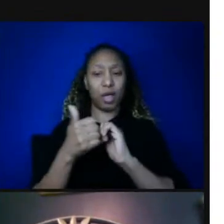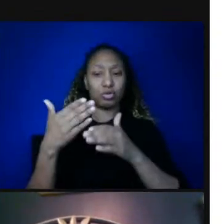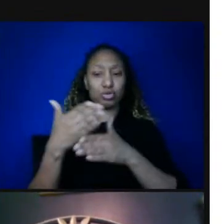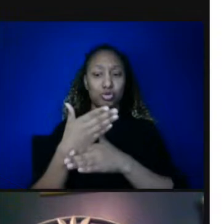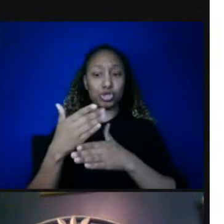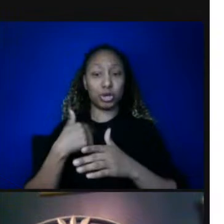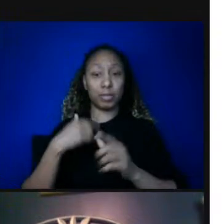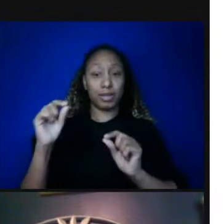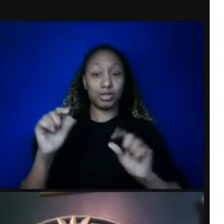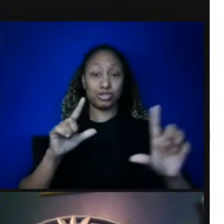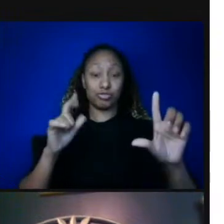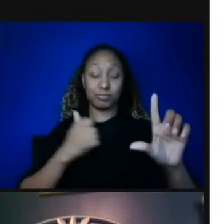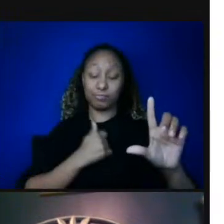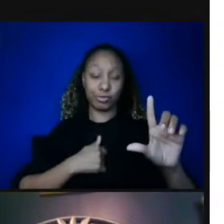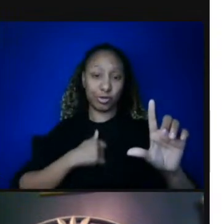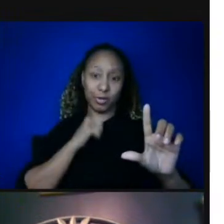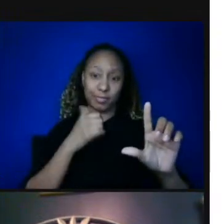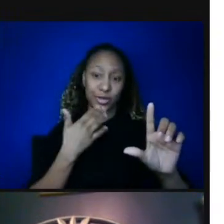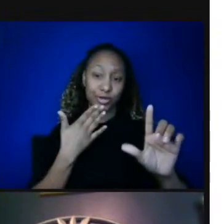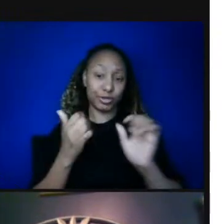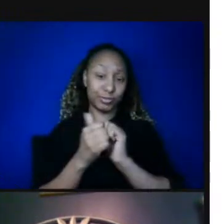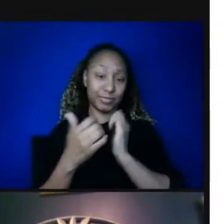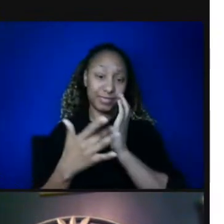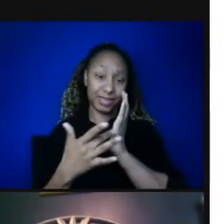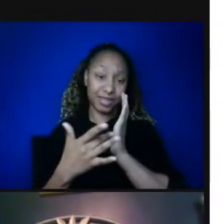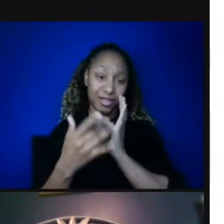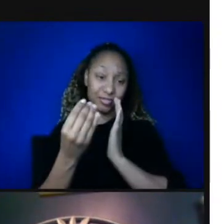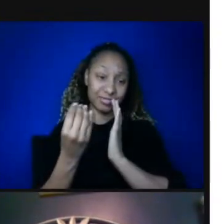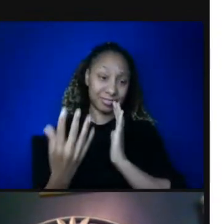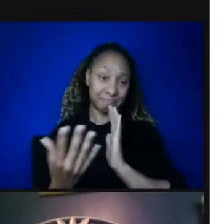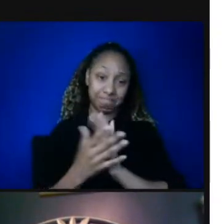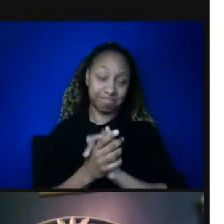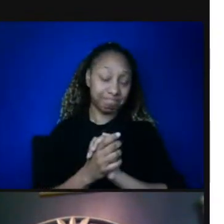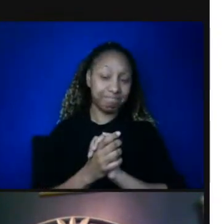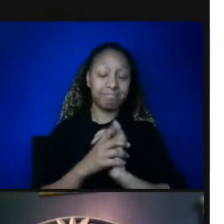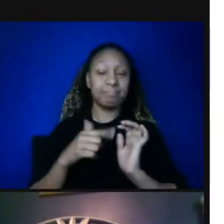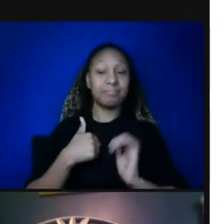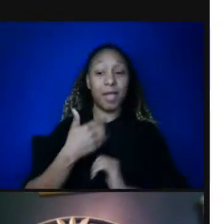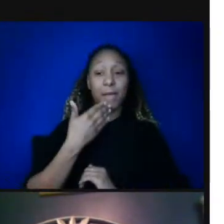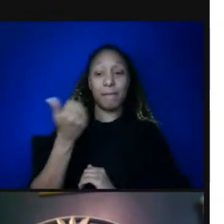I apologize. I am not great with technology, believe it or not. I'm much better doing oral histories.